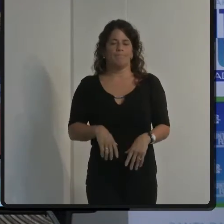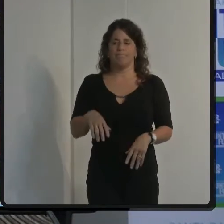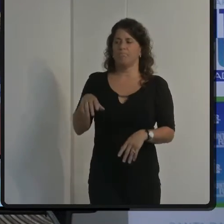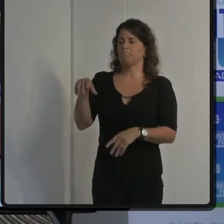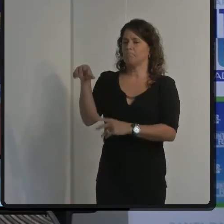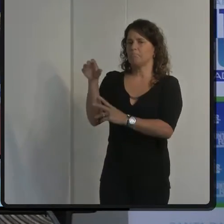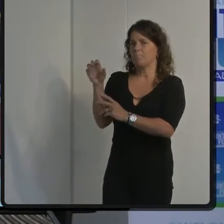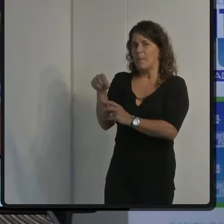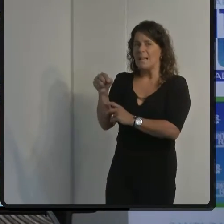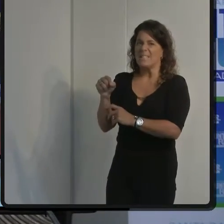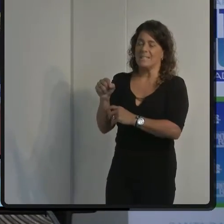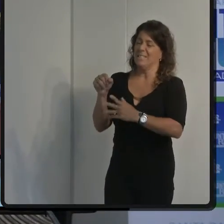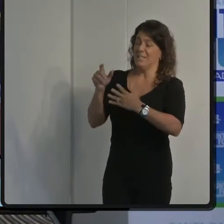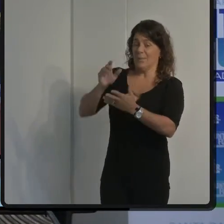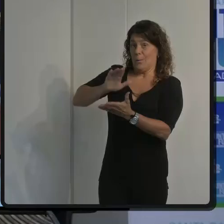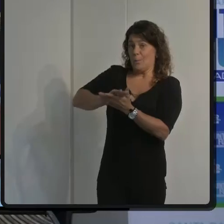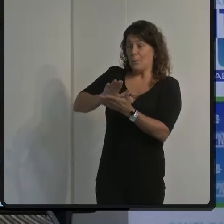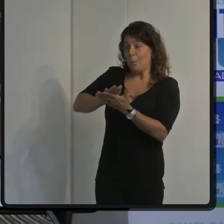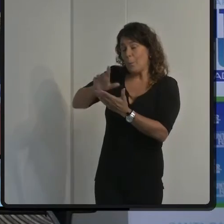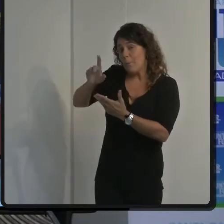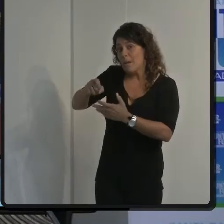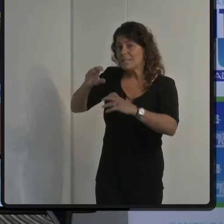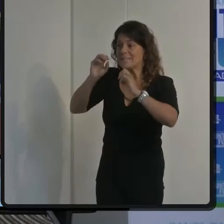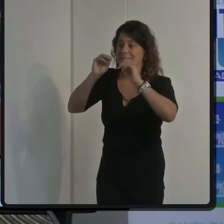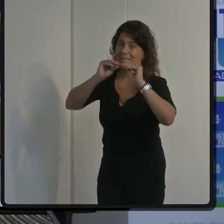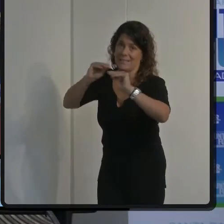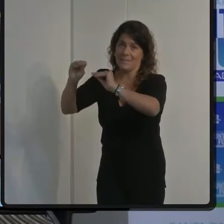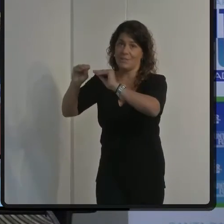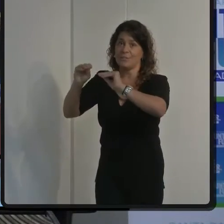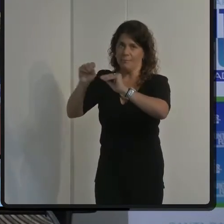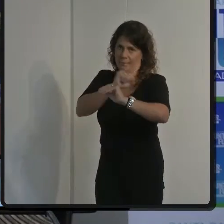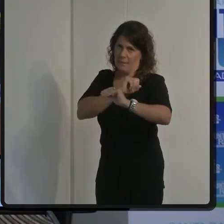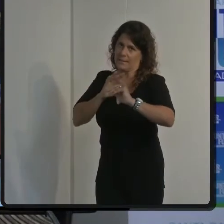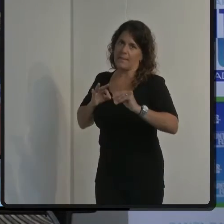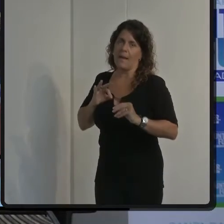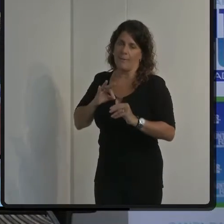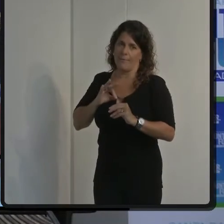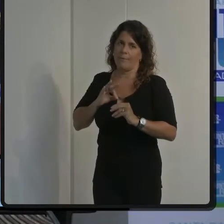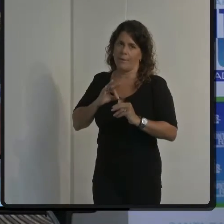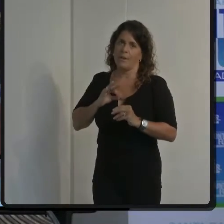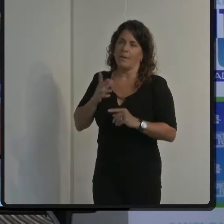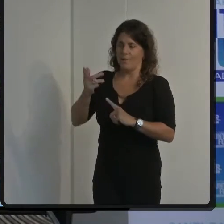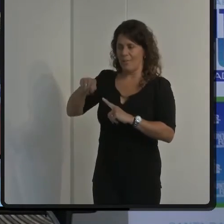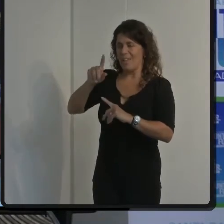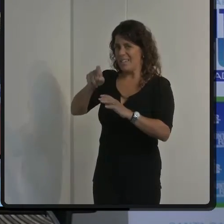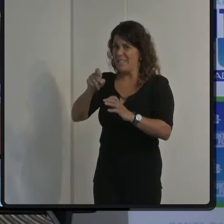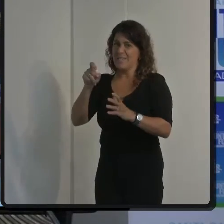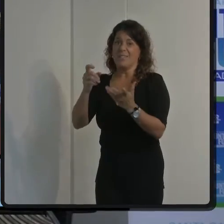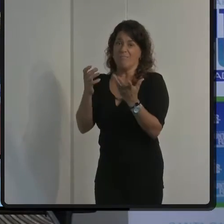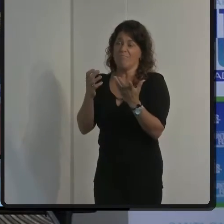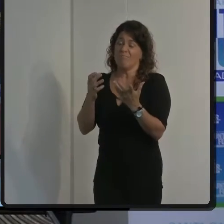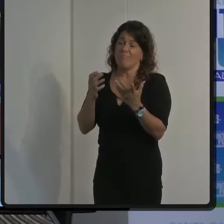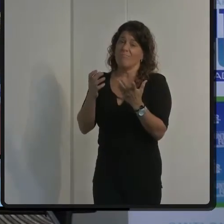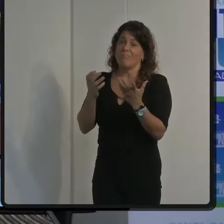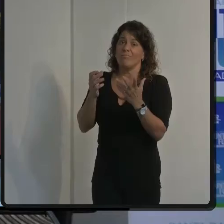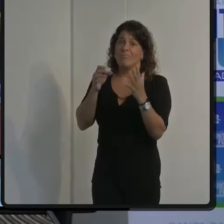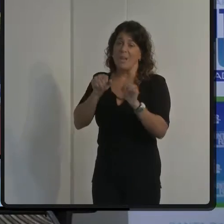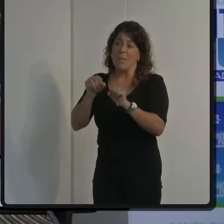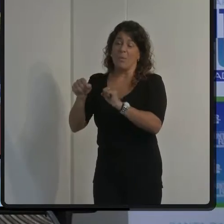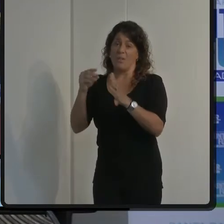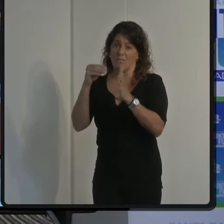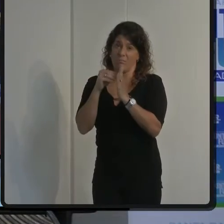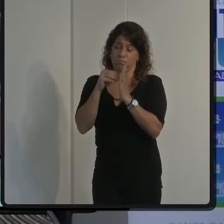teach staff members to become really good at contact